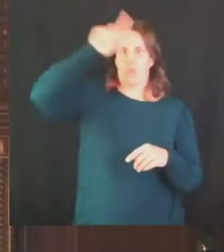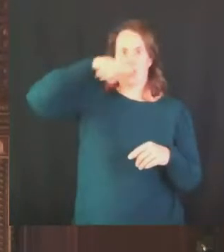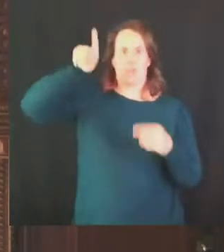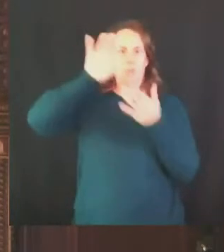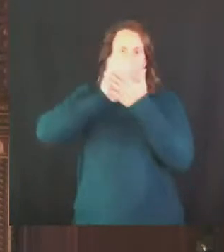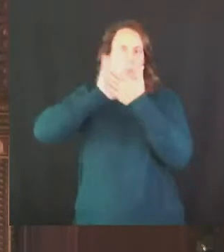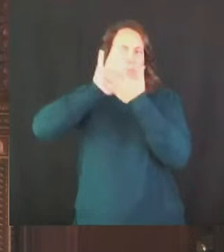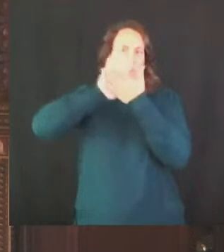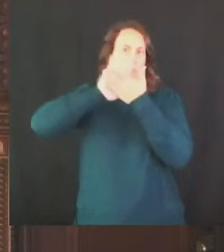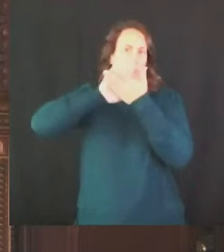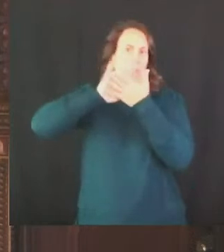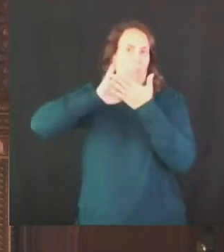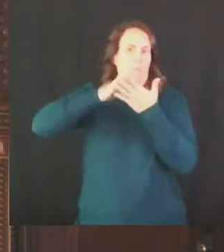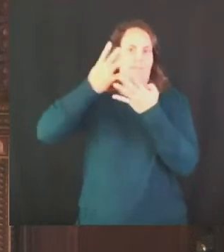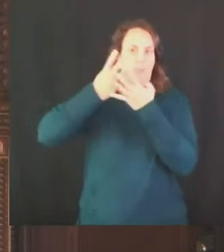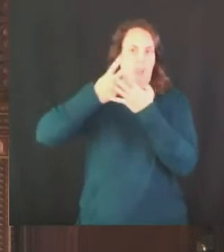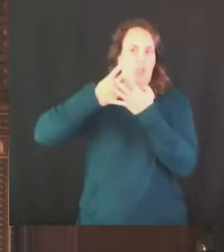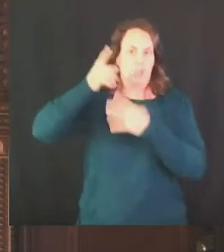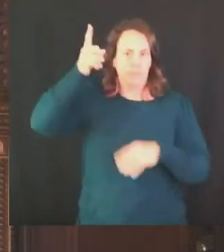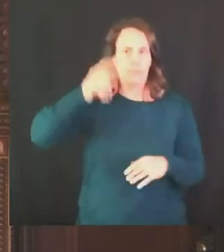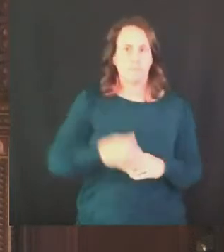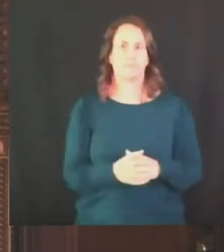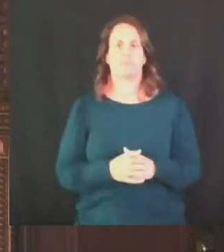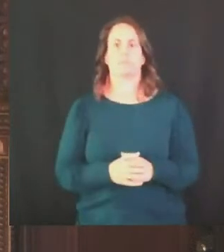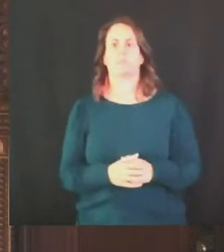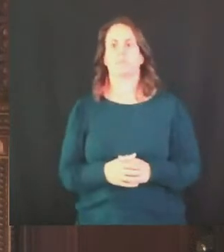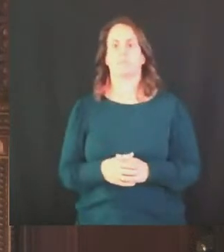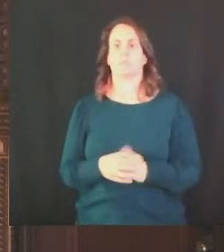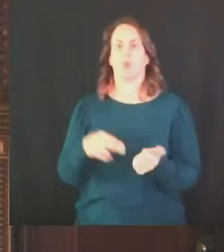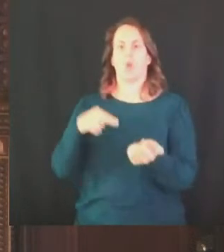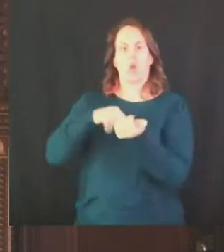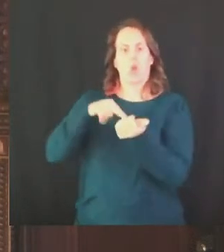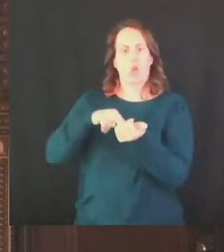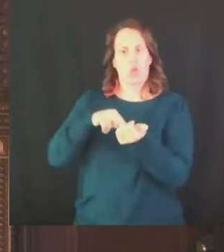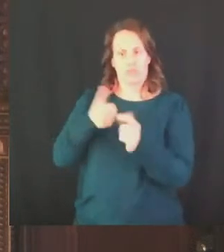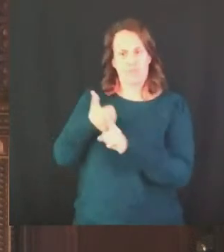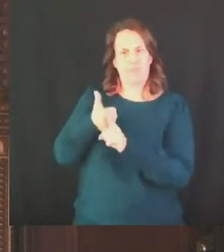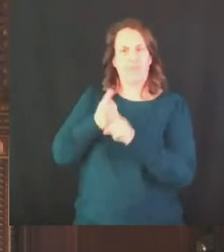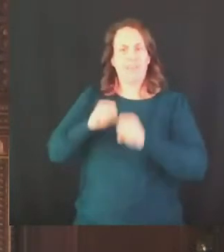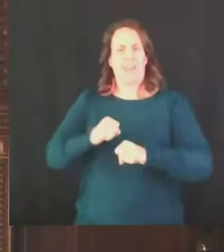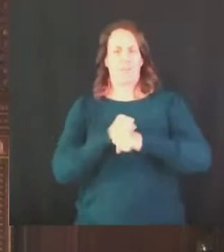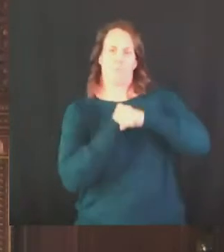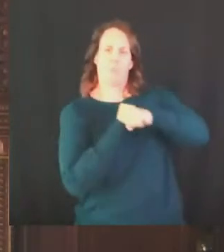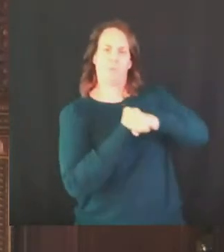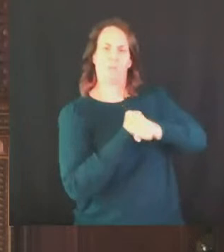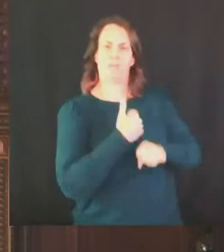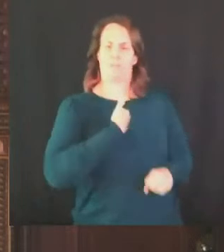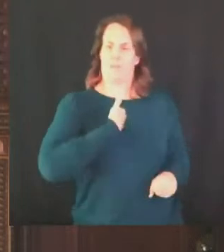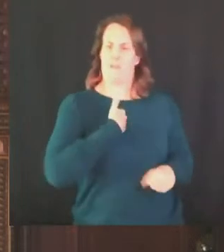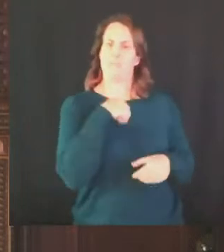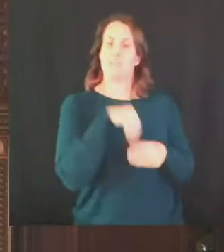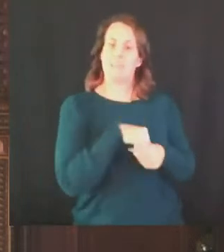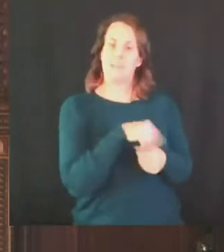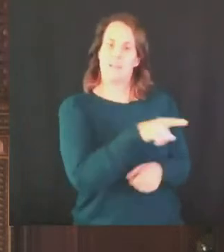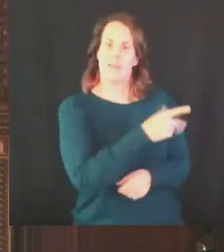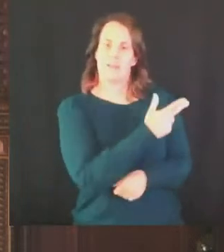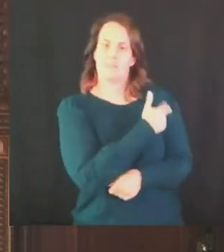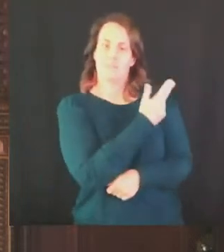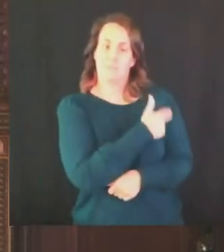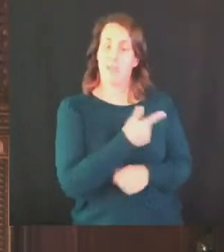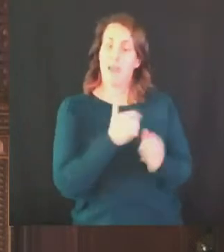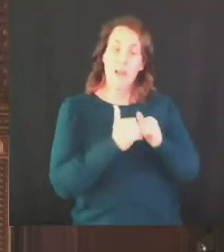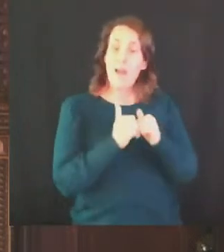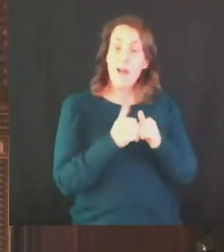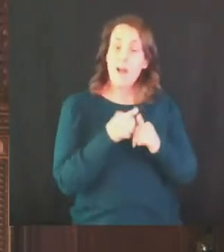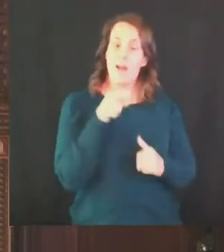healthcare workers. So there's good reason to believe that healthcare worker infections acquired at the job are